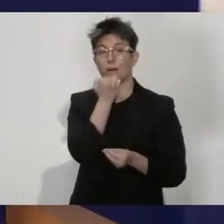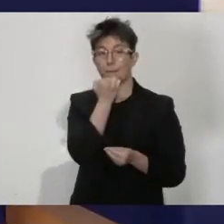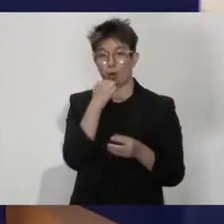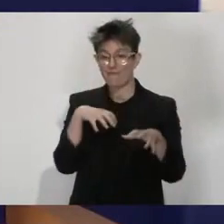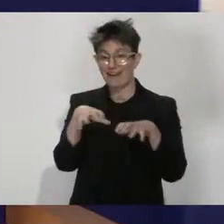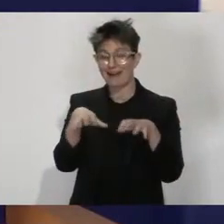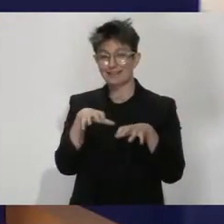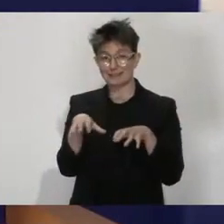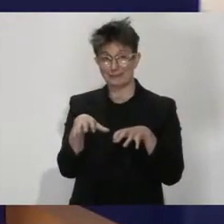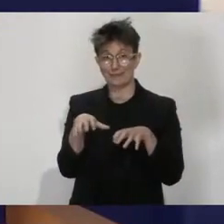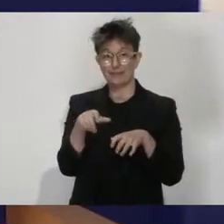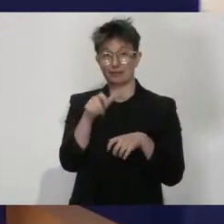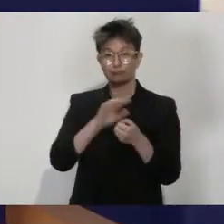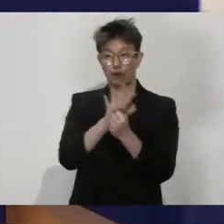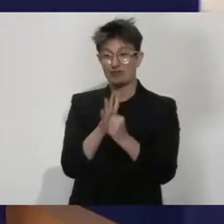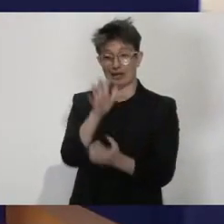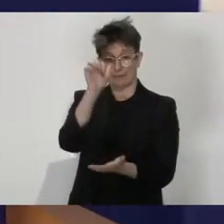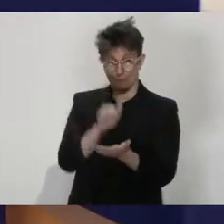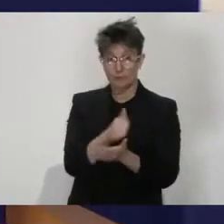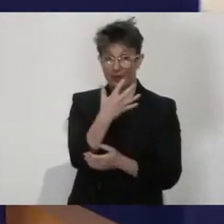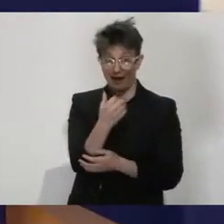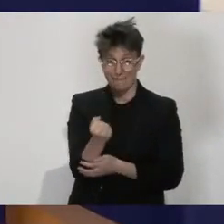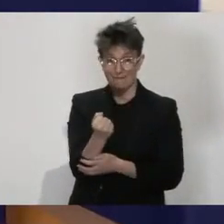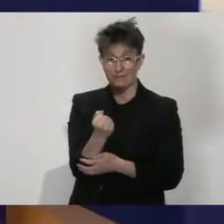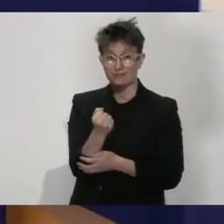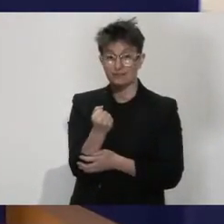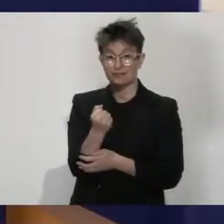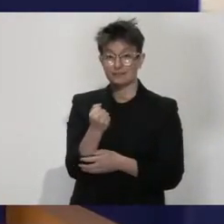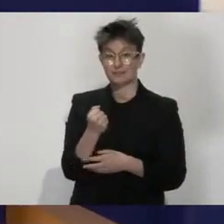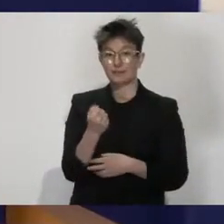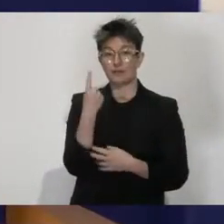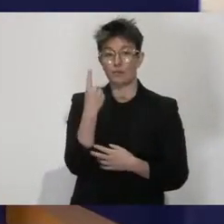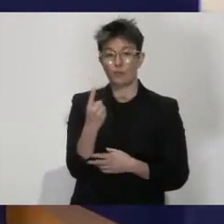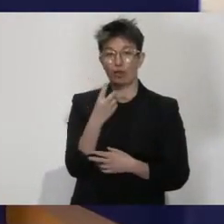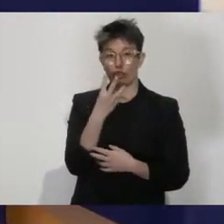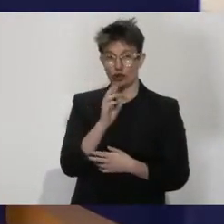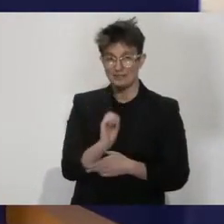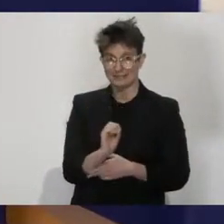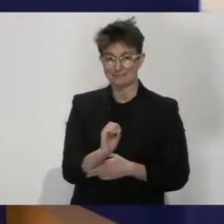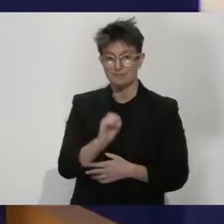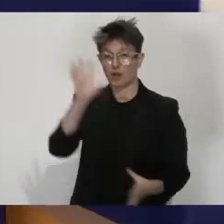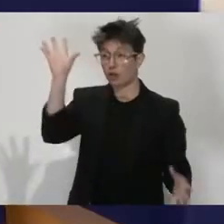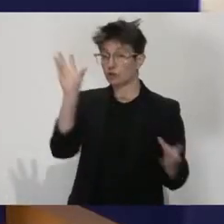130. Our total number of confirmed cases of COVID-19 is now